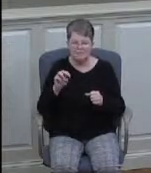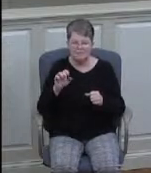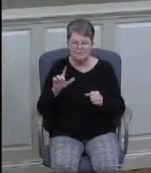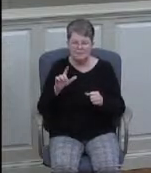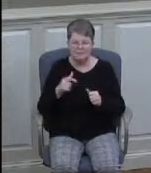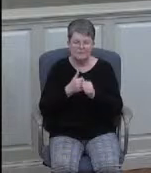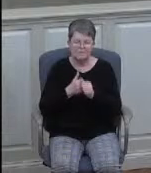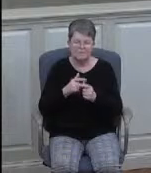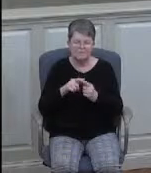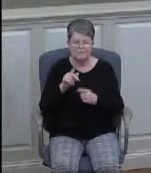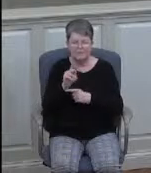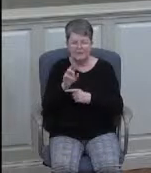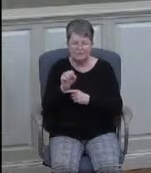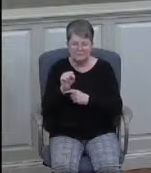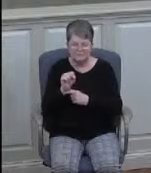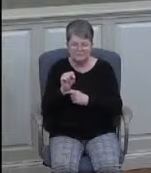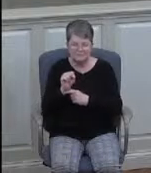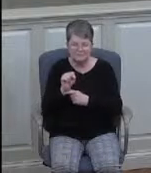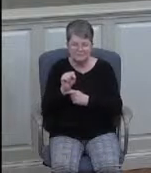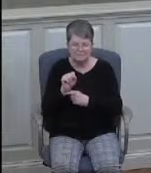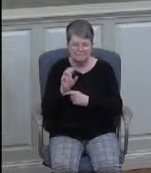pursuant to KRS